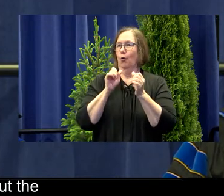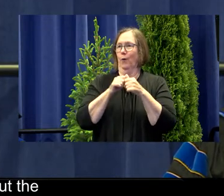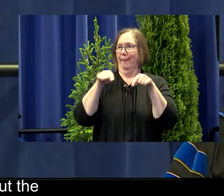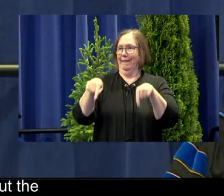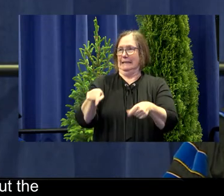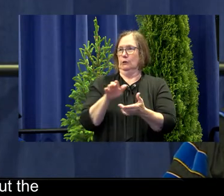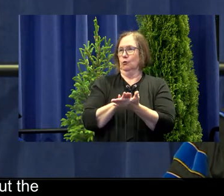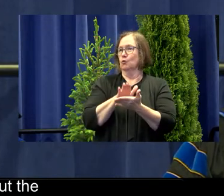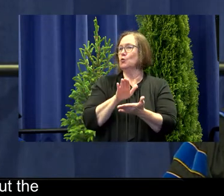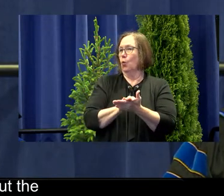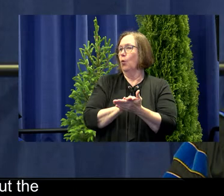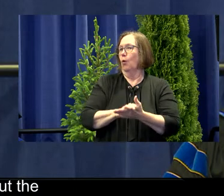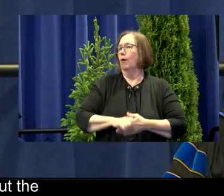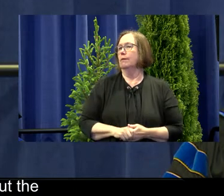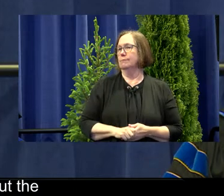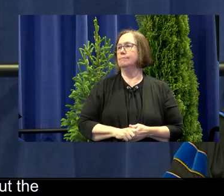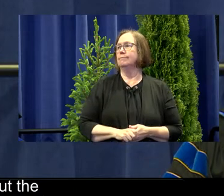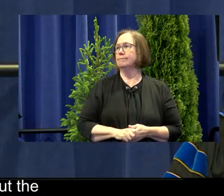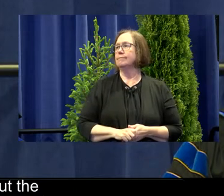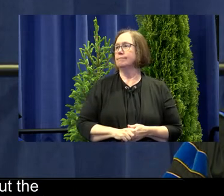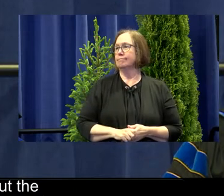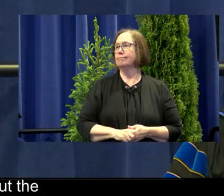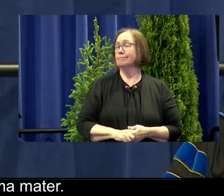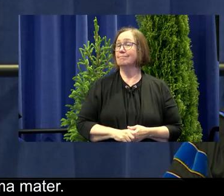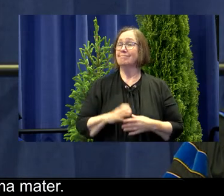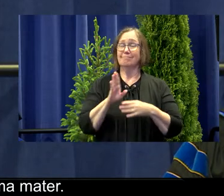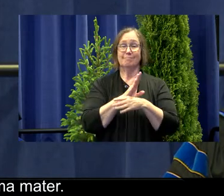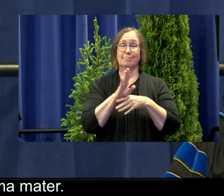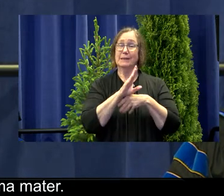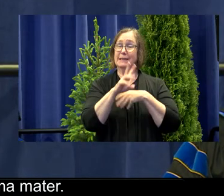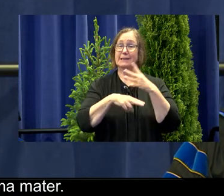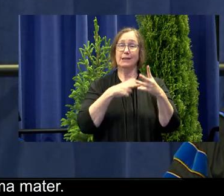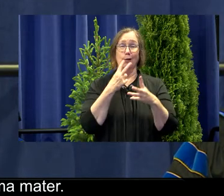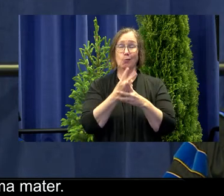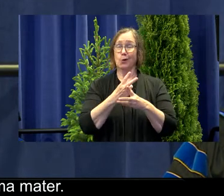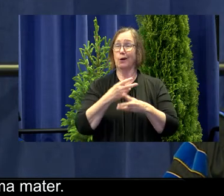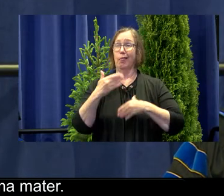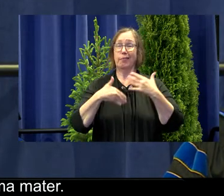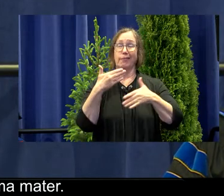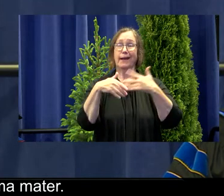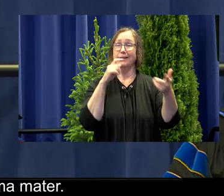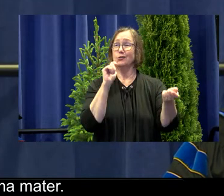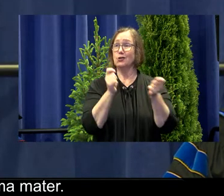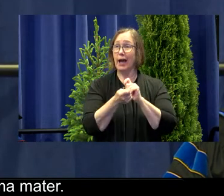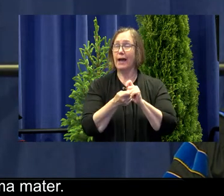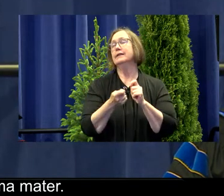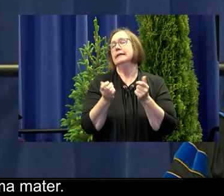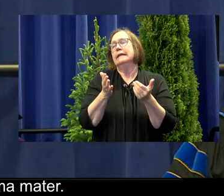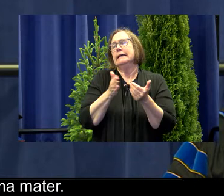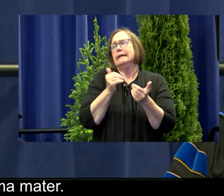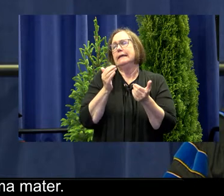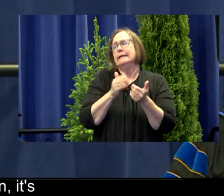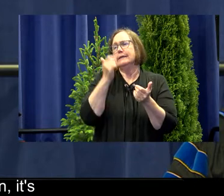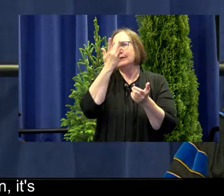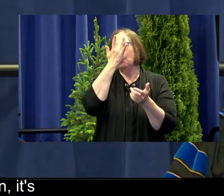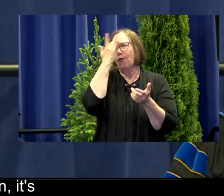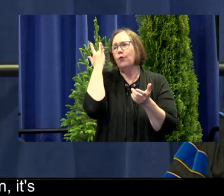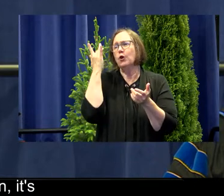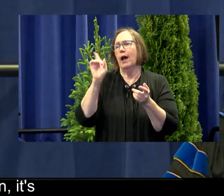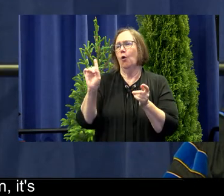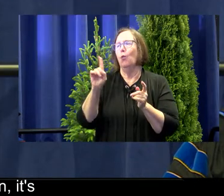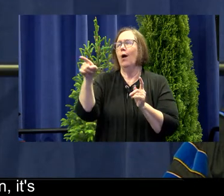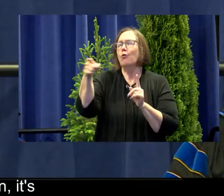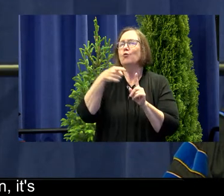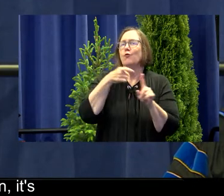mater. In the fast-paced and ever-changing world that we live in, it's easy to lose touch with our roots, to forget